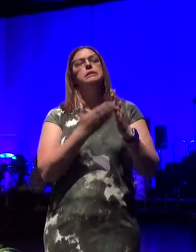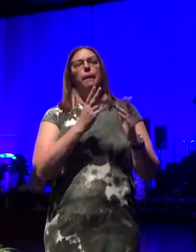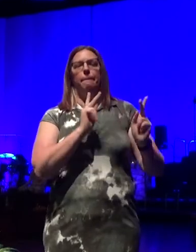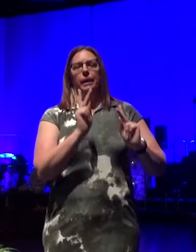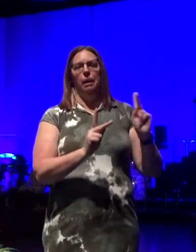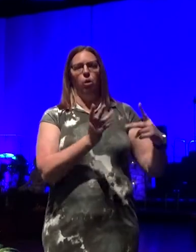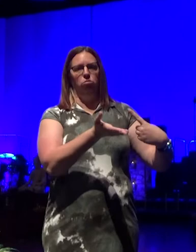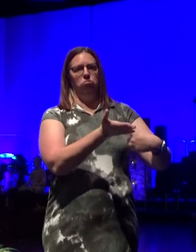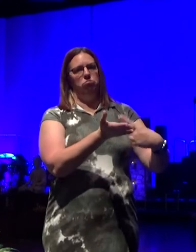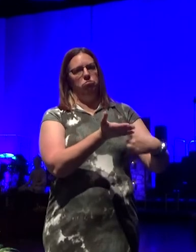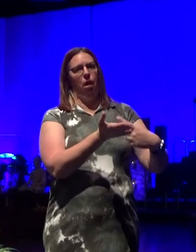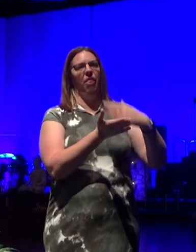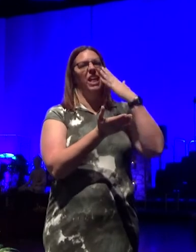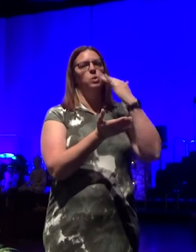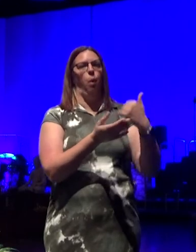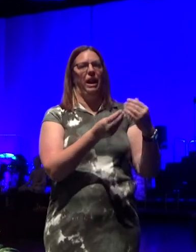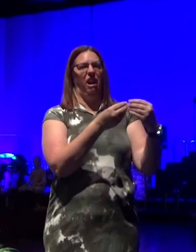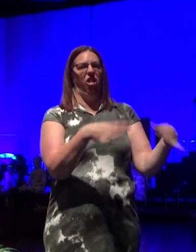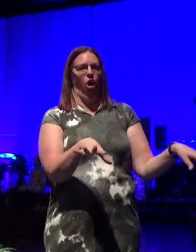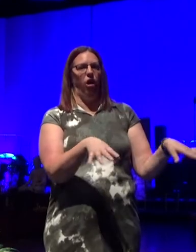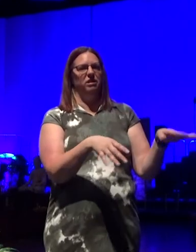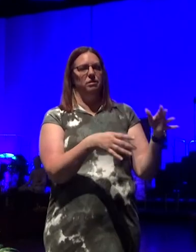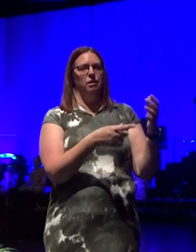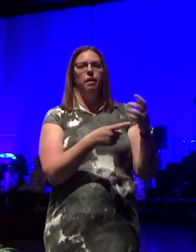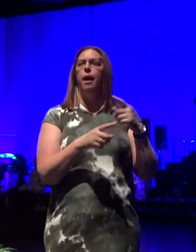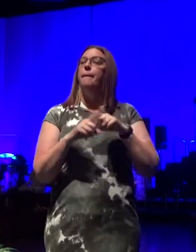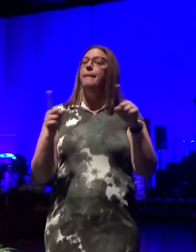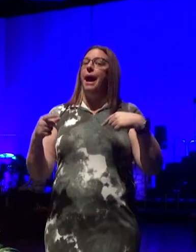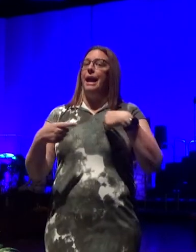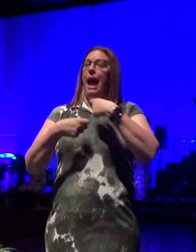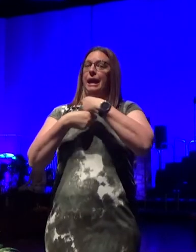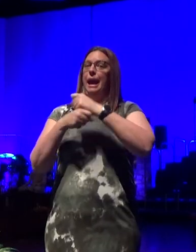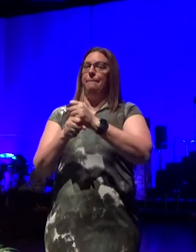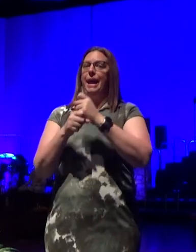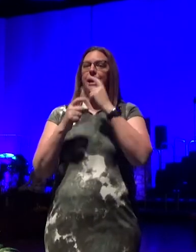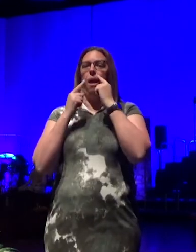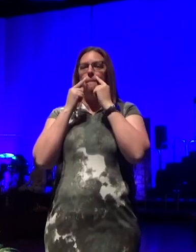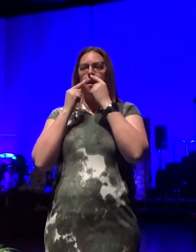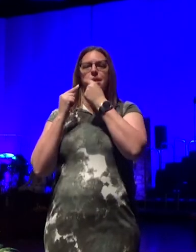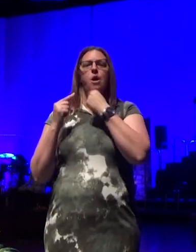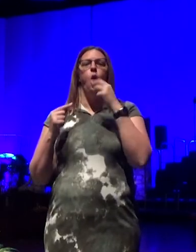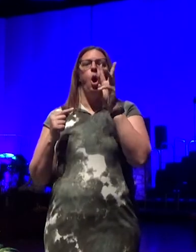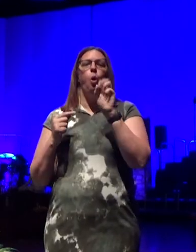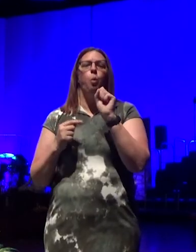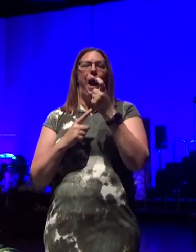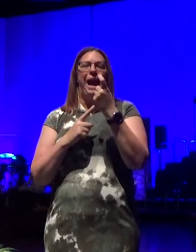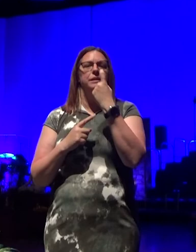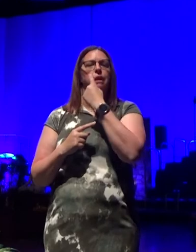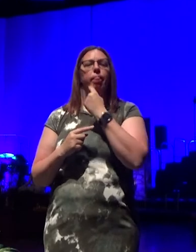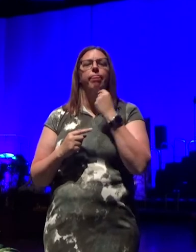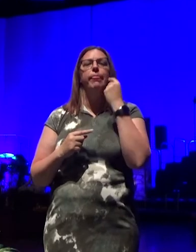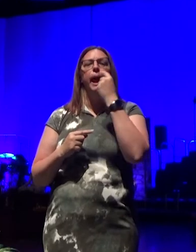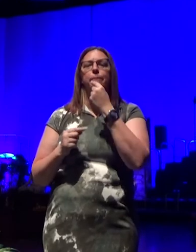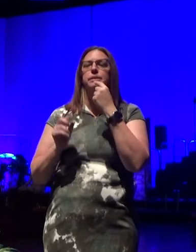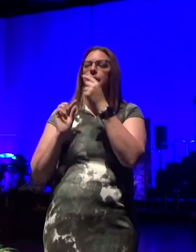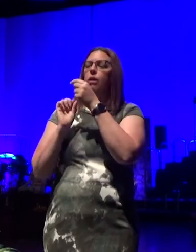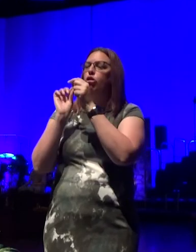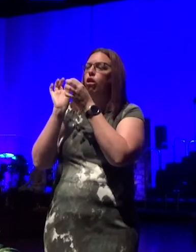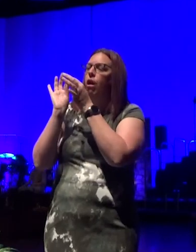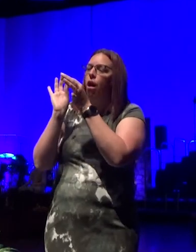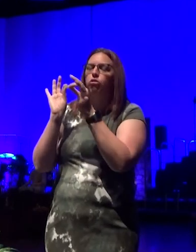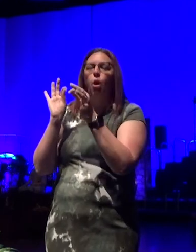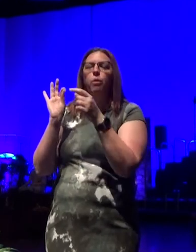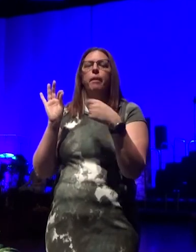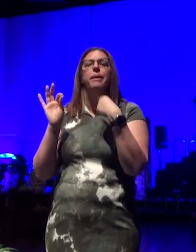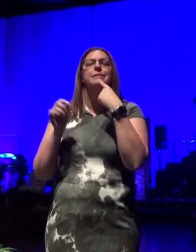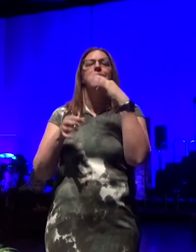year. But I had all these wax lips made up that said, "Vote for Josh." It was a great idea, I thought. And I got up there to speak. I'd never